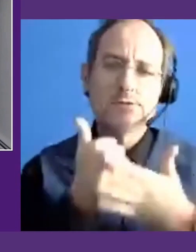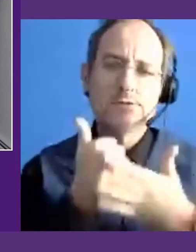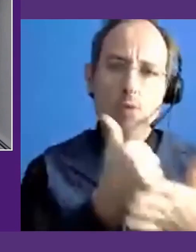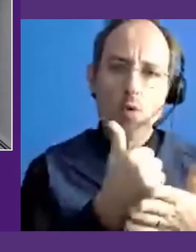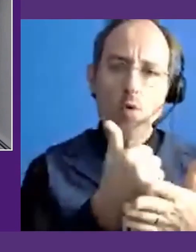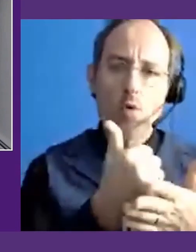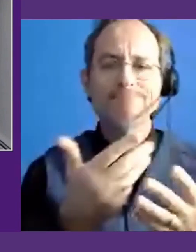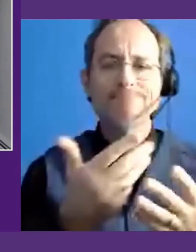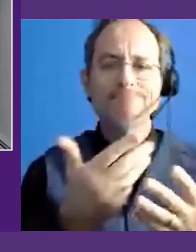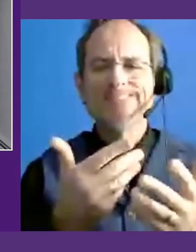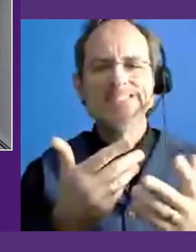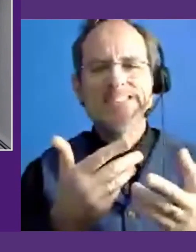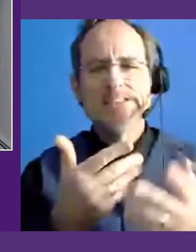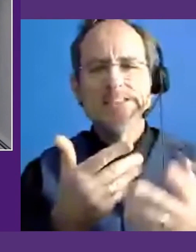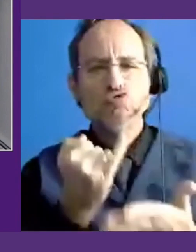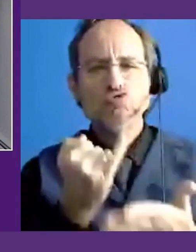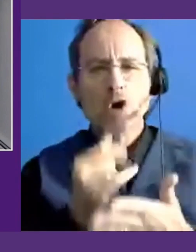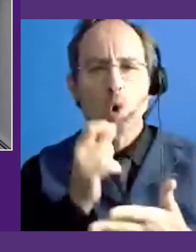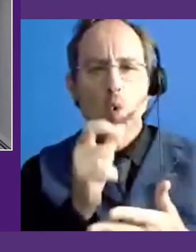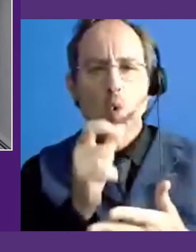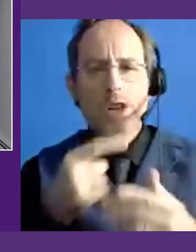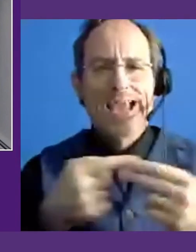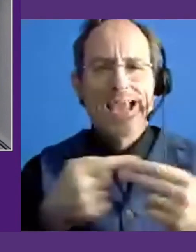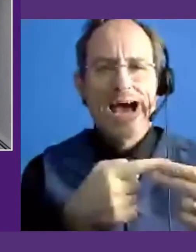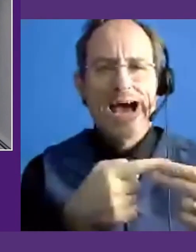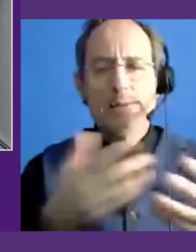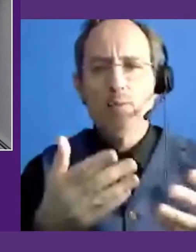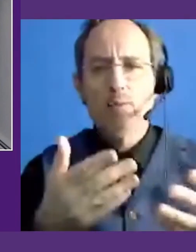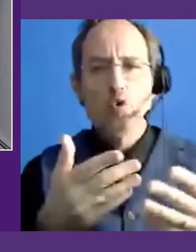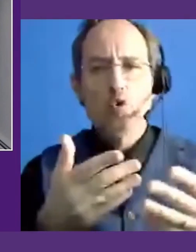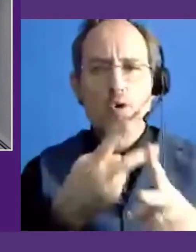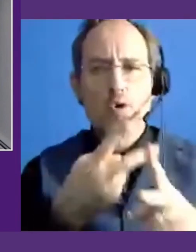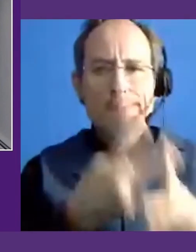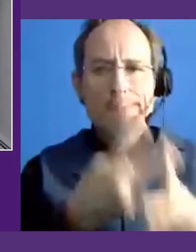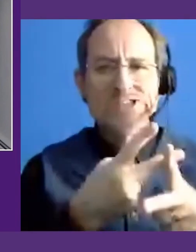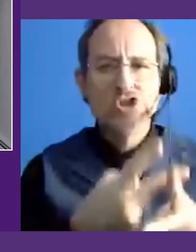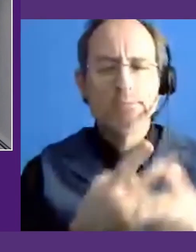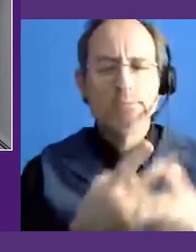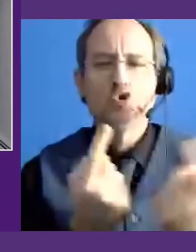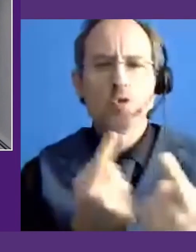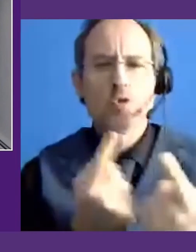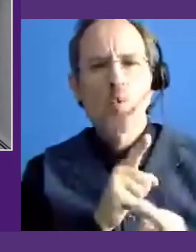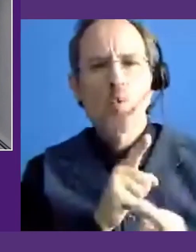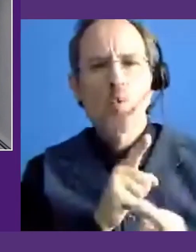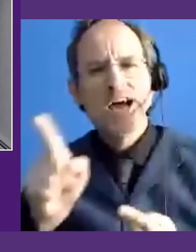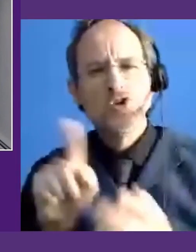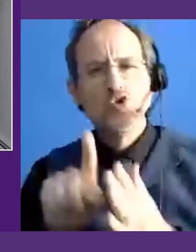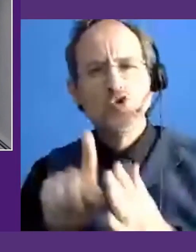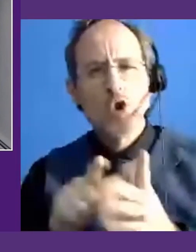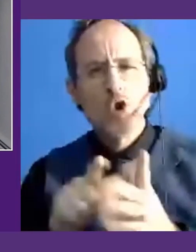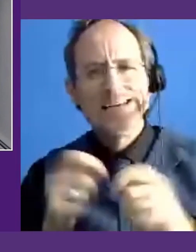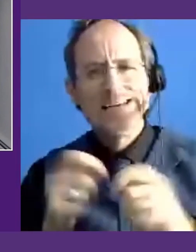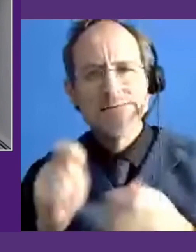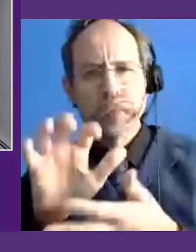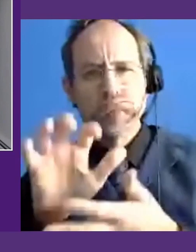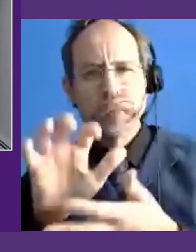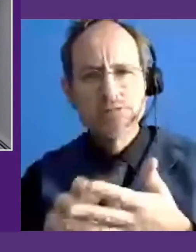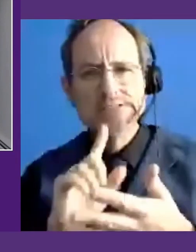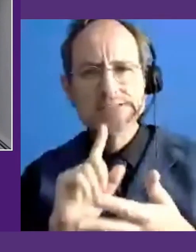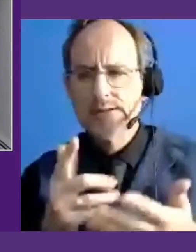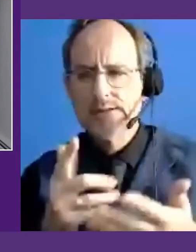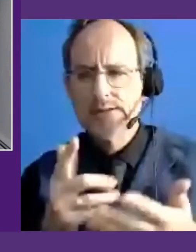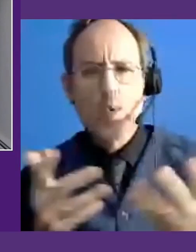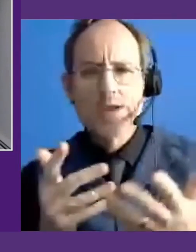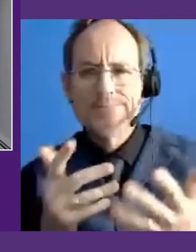mentorship, those sorts of things. Because the journalists are often saying that's where they find it difficult to know where to step into. But you're sort of, that ripple effect of your work and